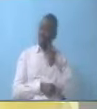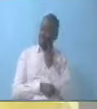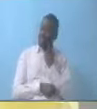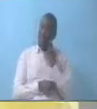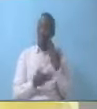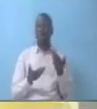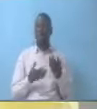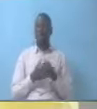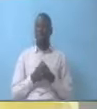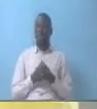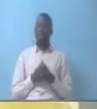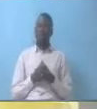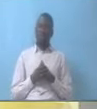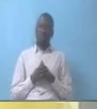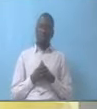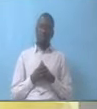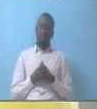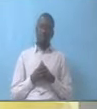them.